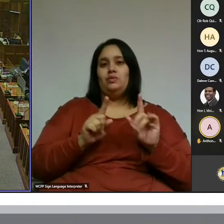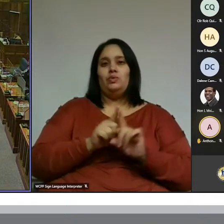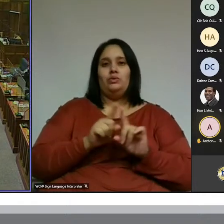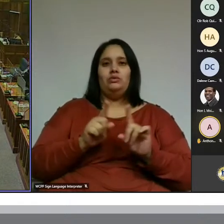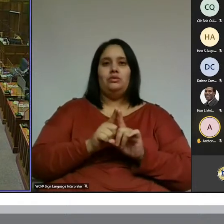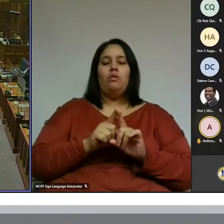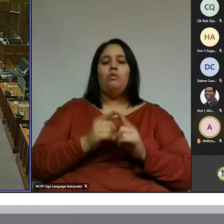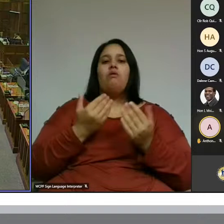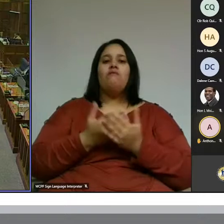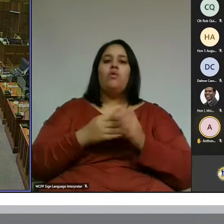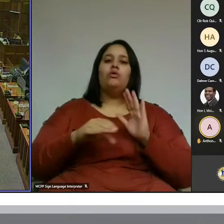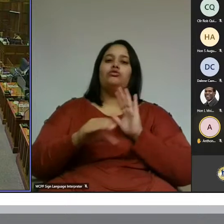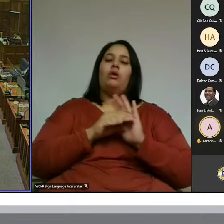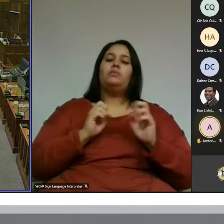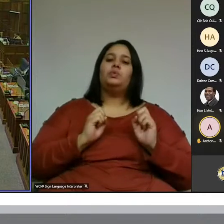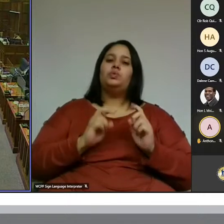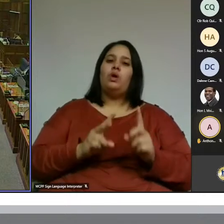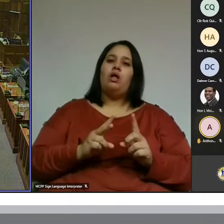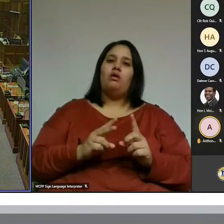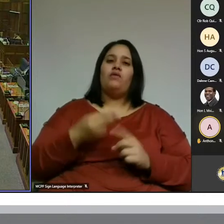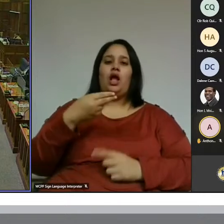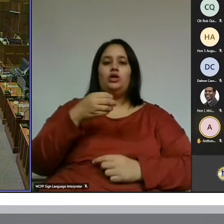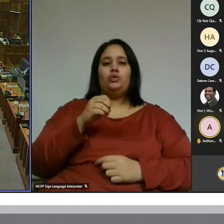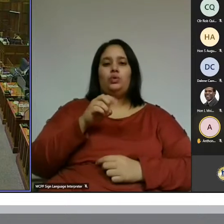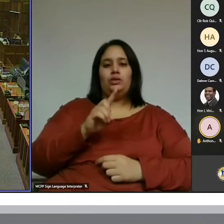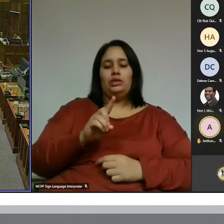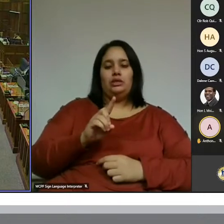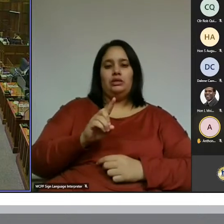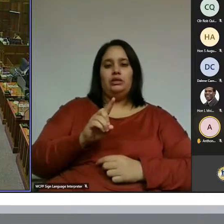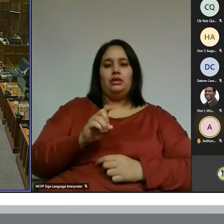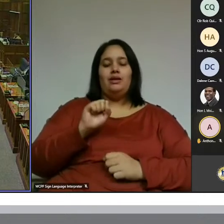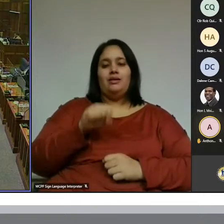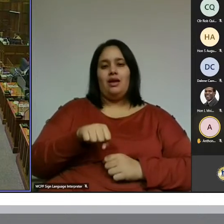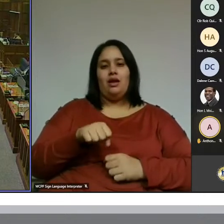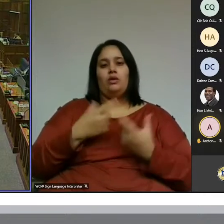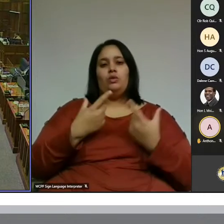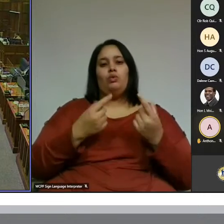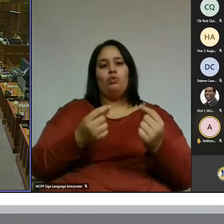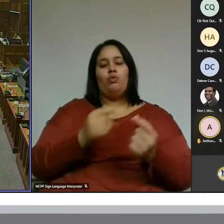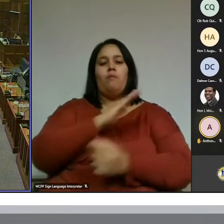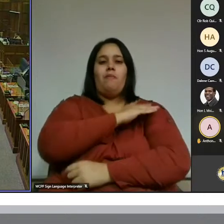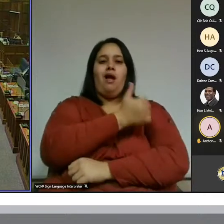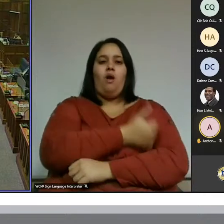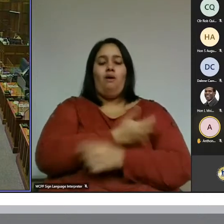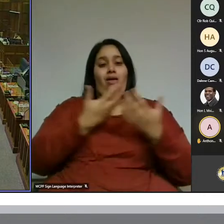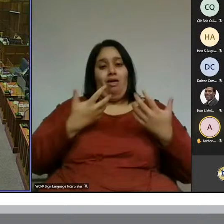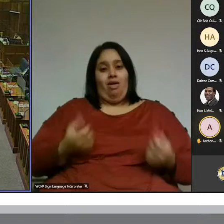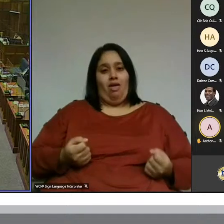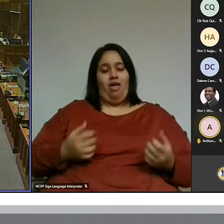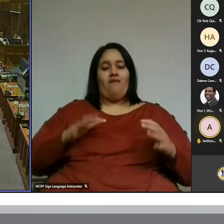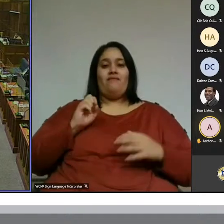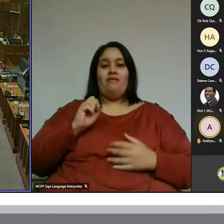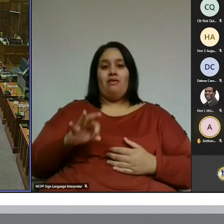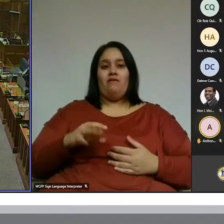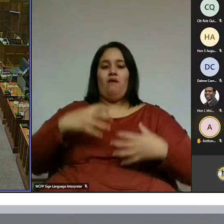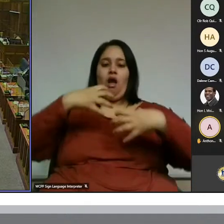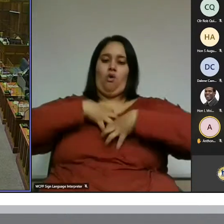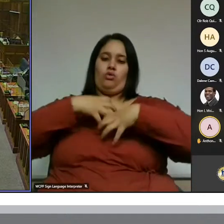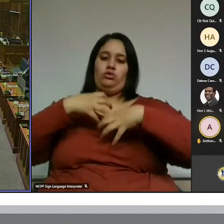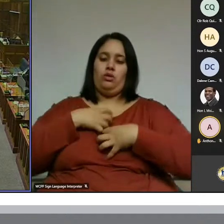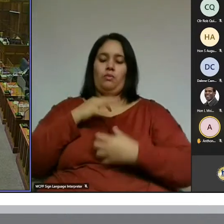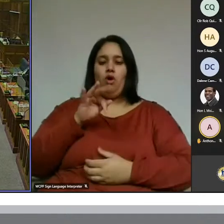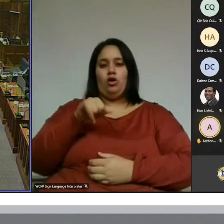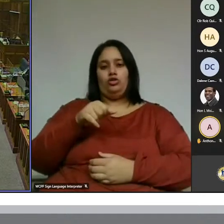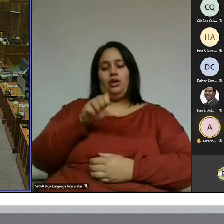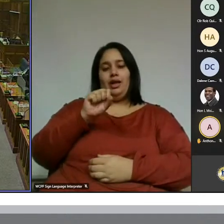for in Chapter 12 for the HOD to exercise certain powers around the ownership of RJSs. And